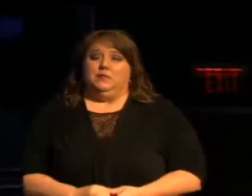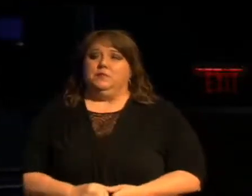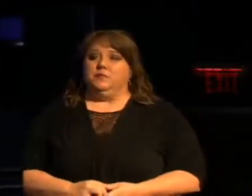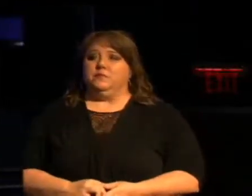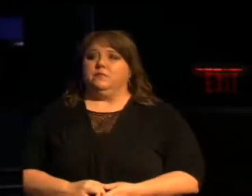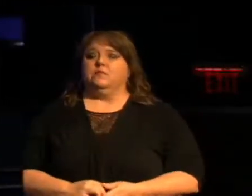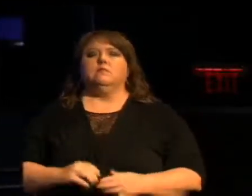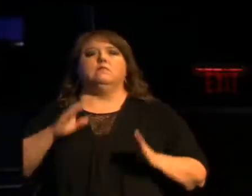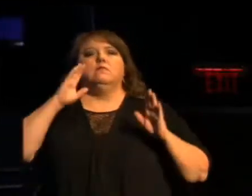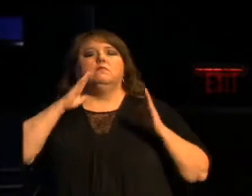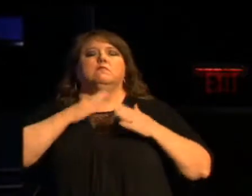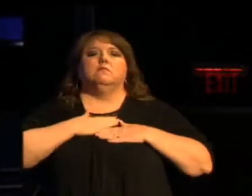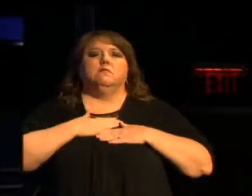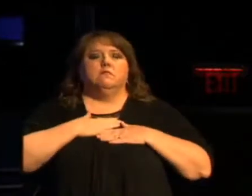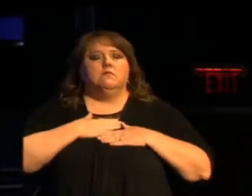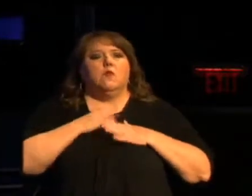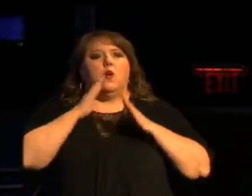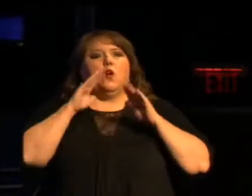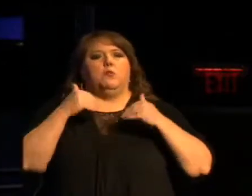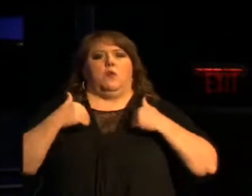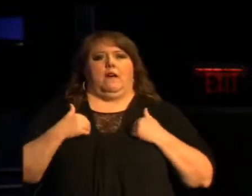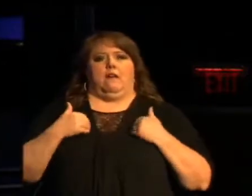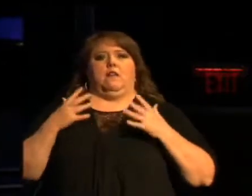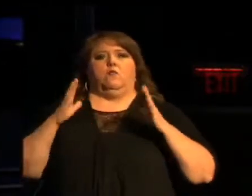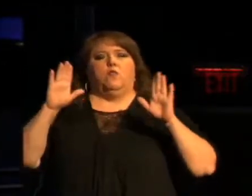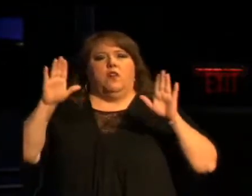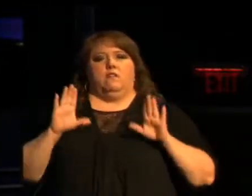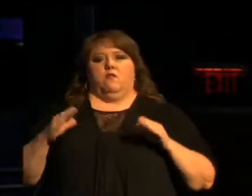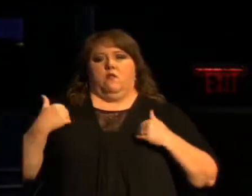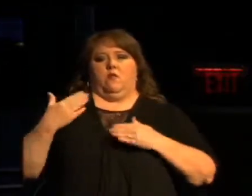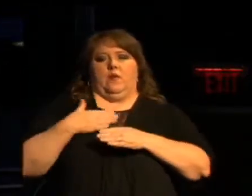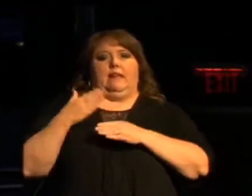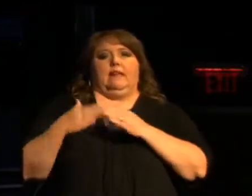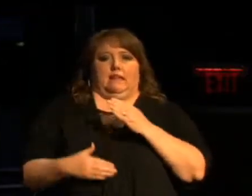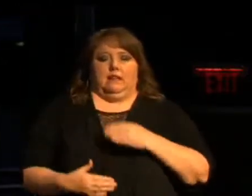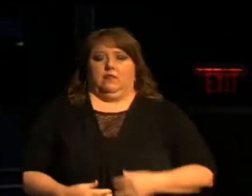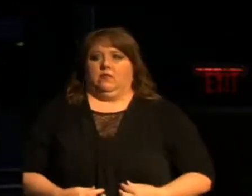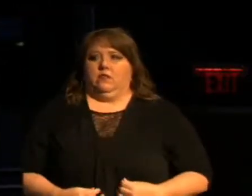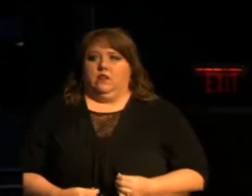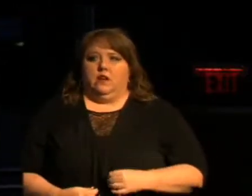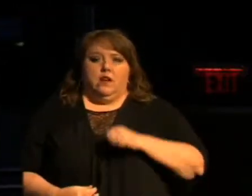you have had a wonderful 4th of July weekend.